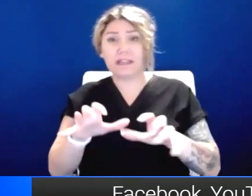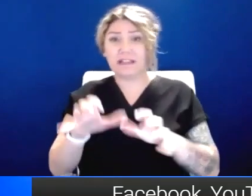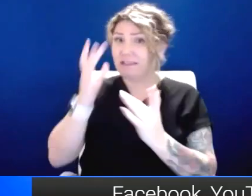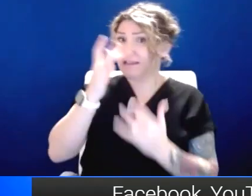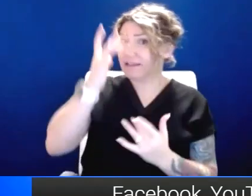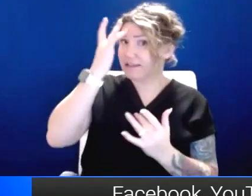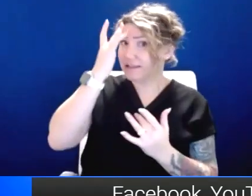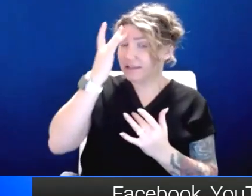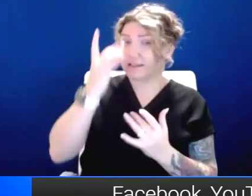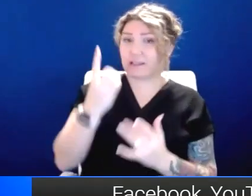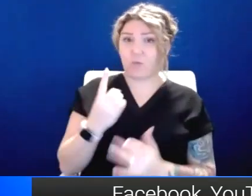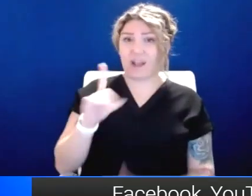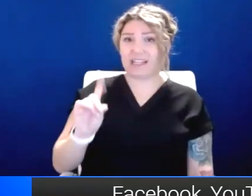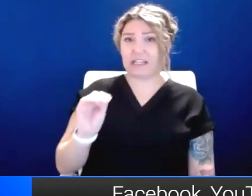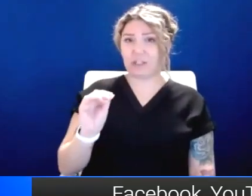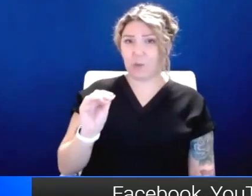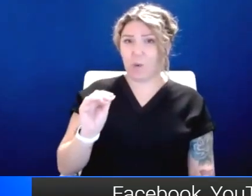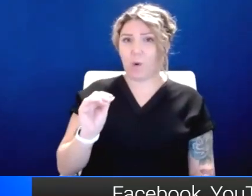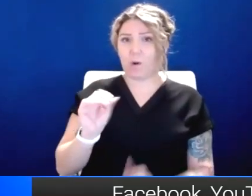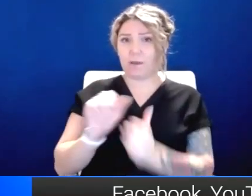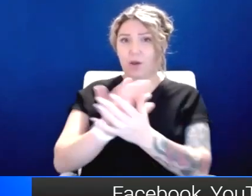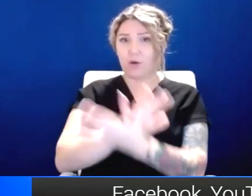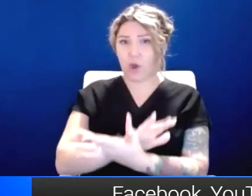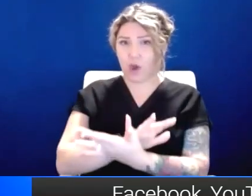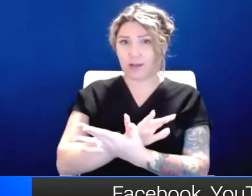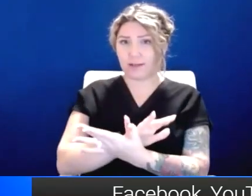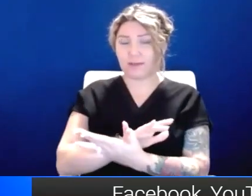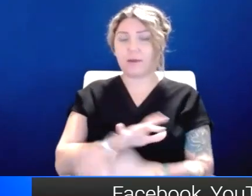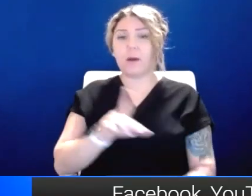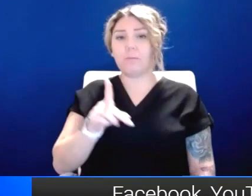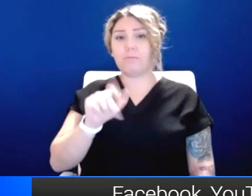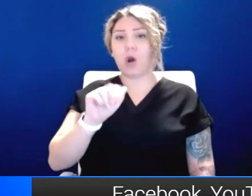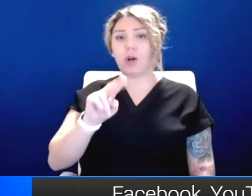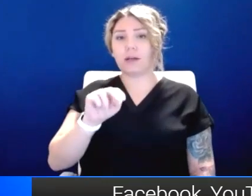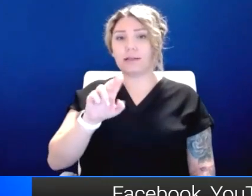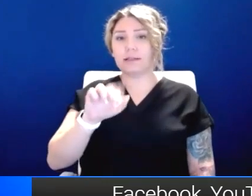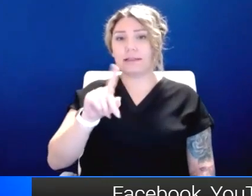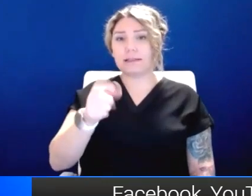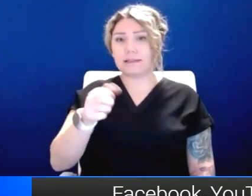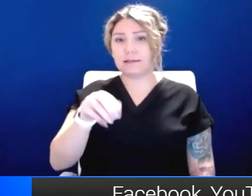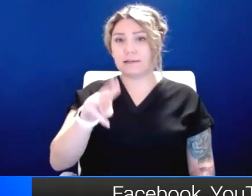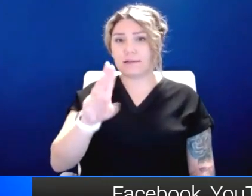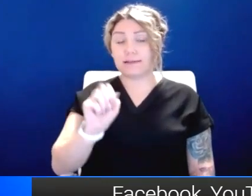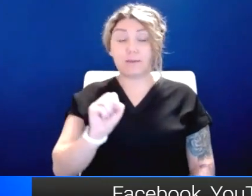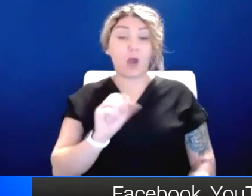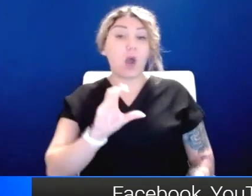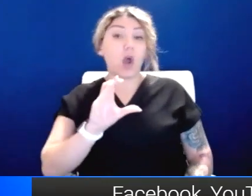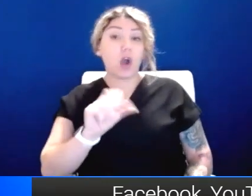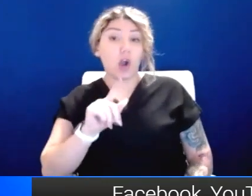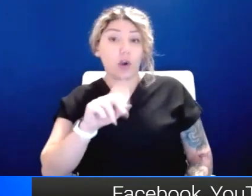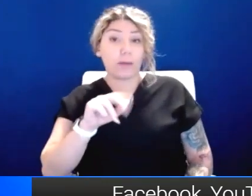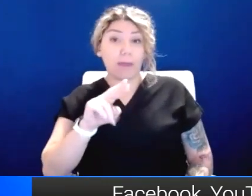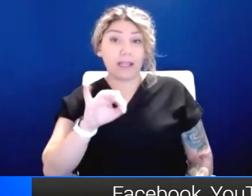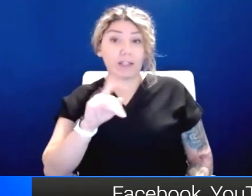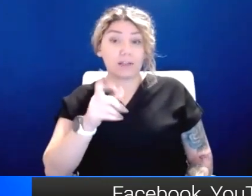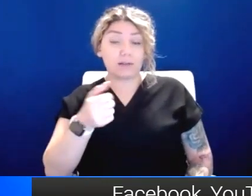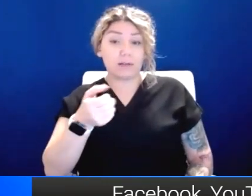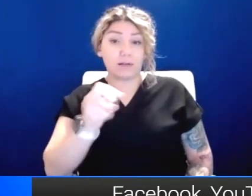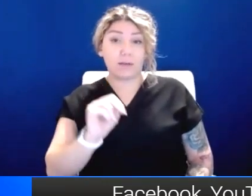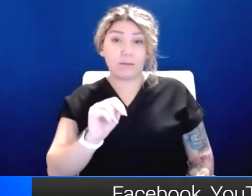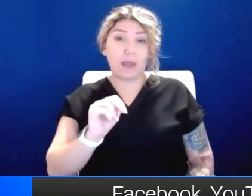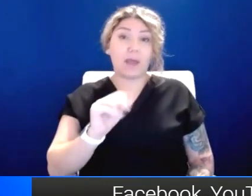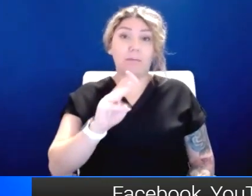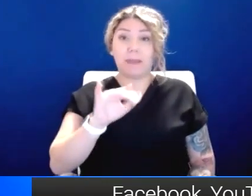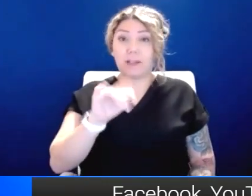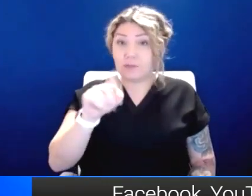one disorder that causes Parkinsonism. Similarly, corticobasal degeneration, multiple system atrophy,